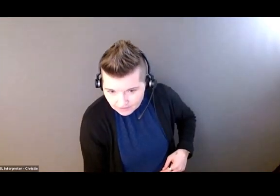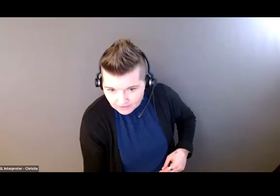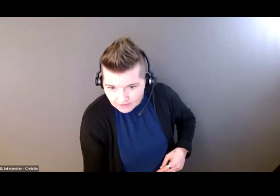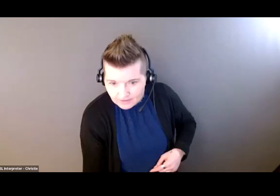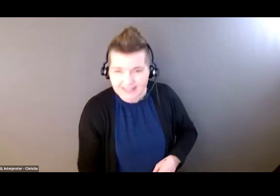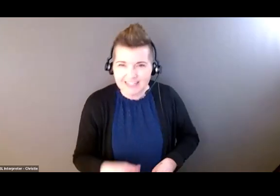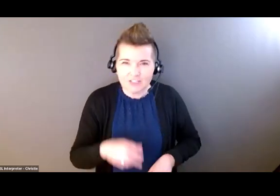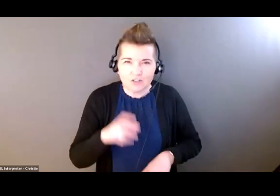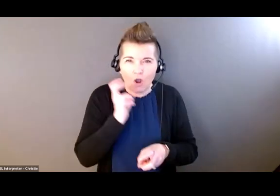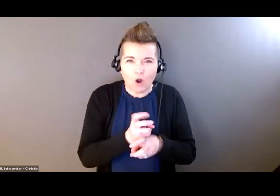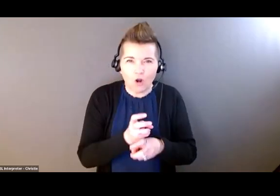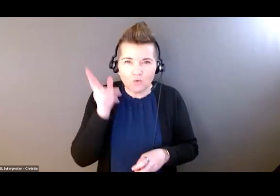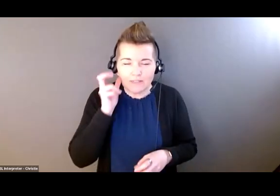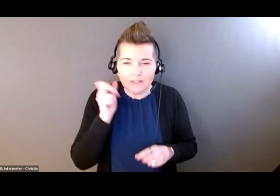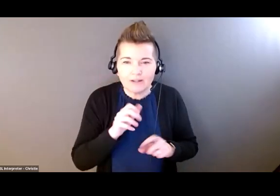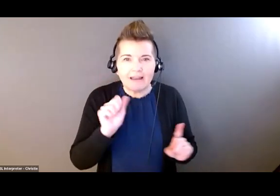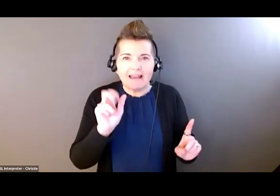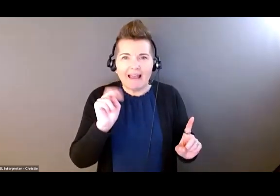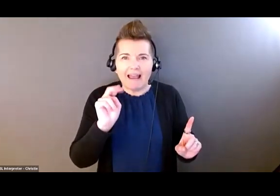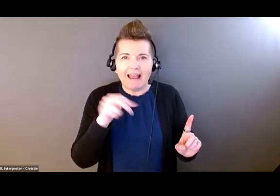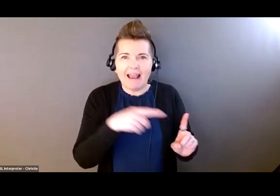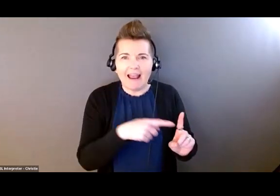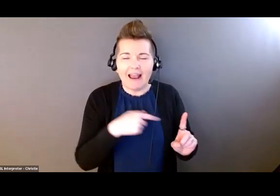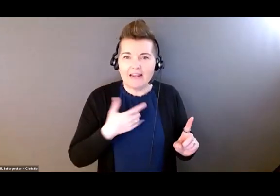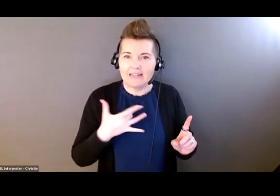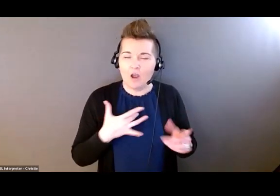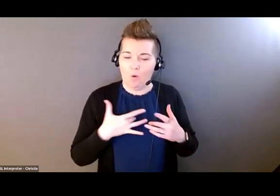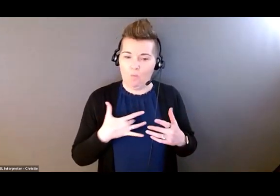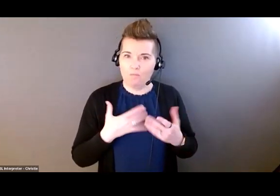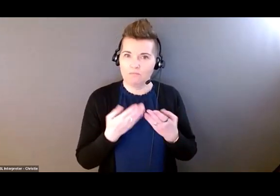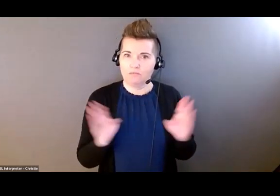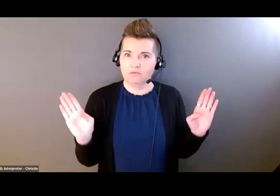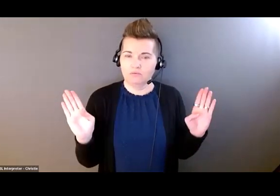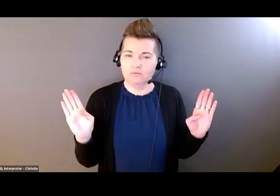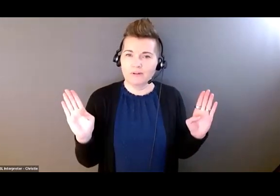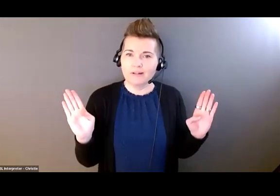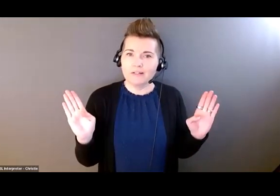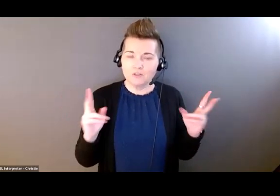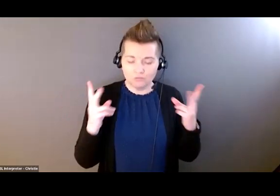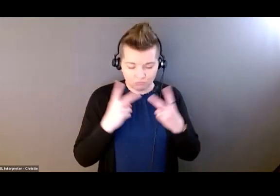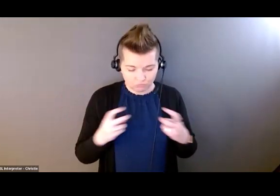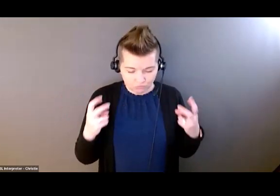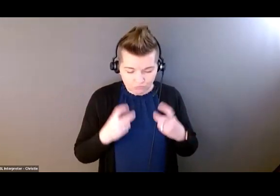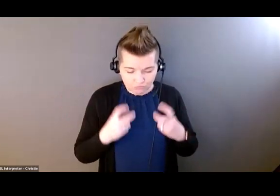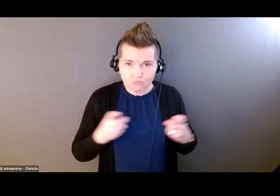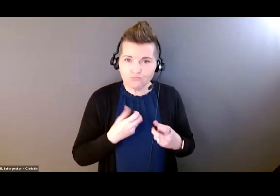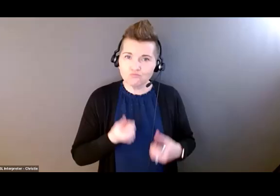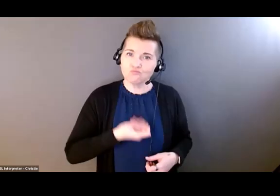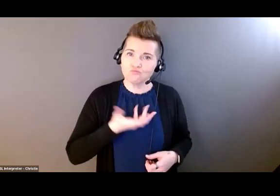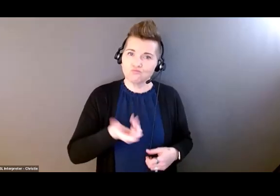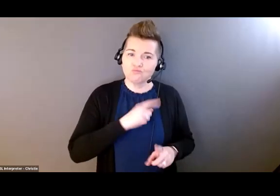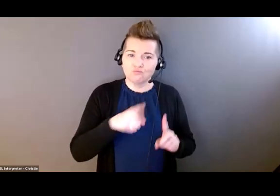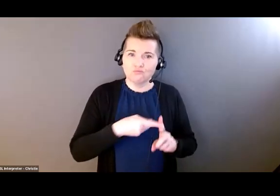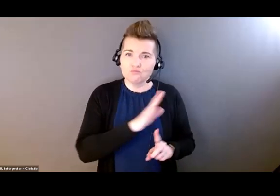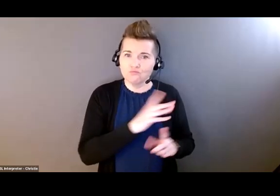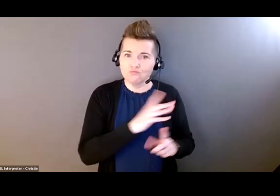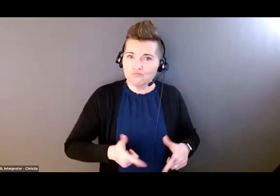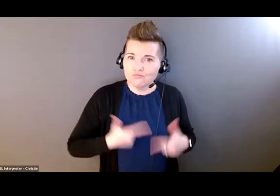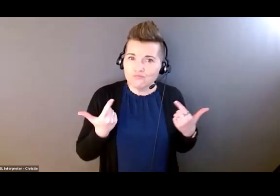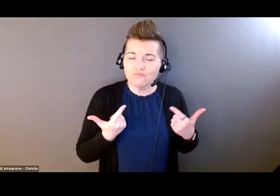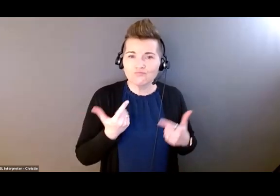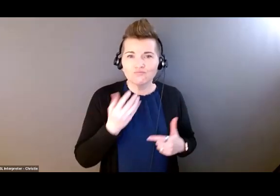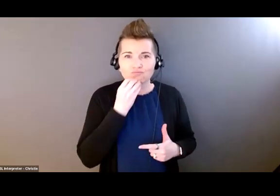halls, reminding everyone around her of the joy that comes from truly feeling at ease. Anne has opened up to